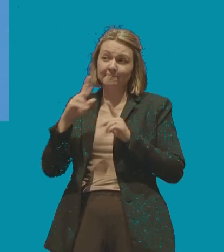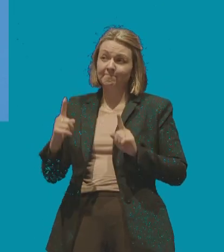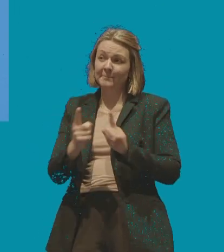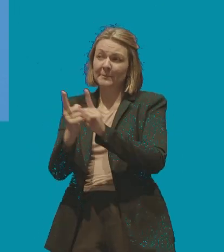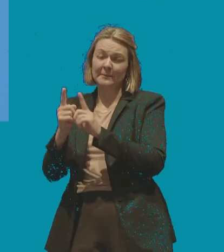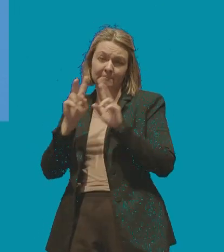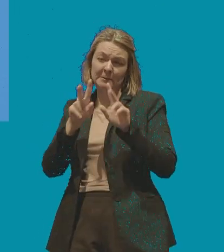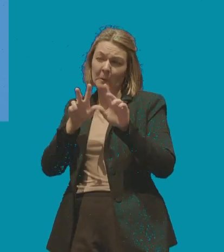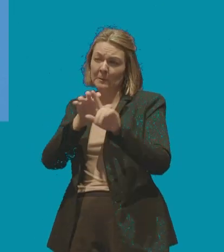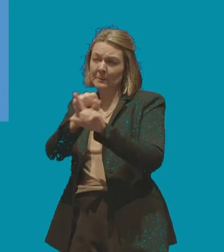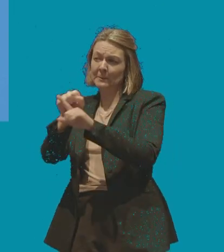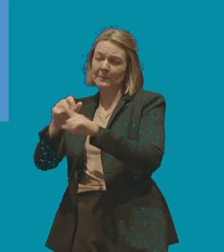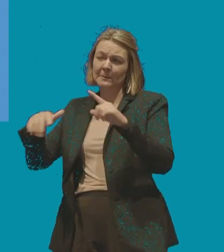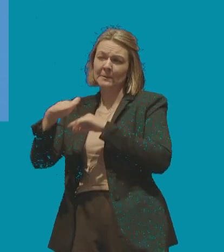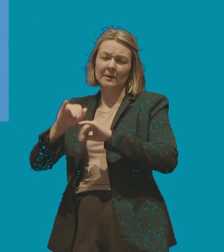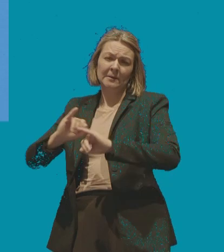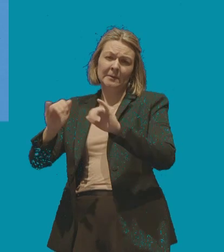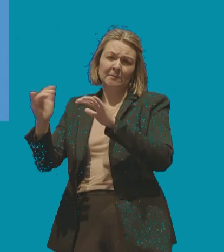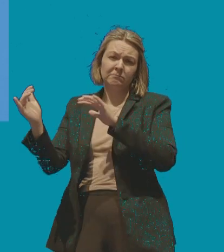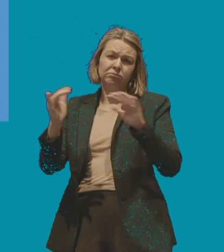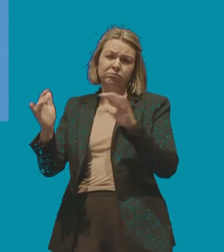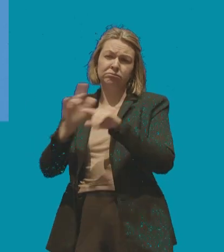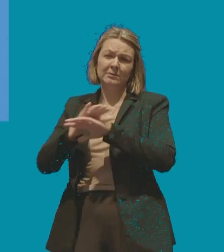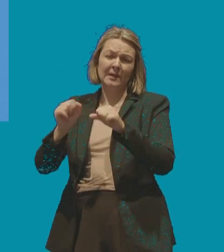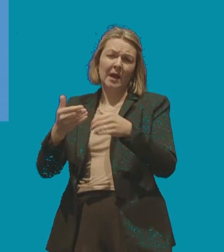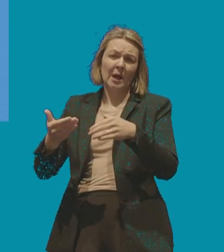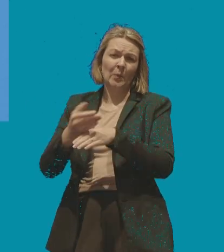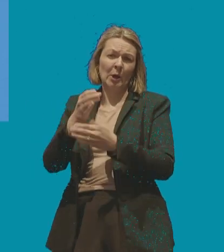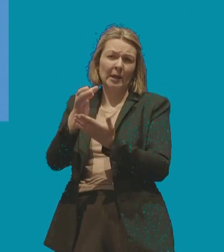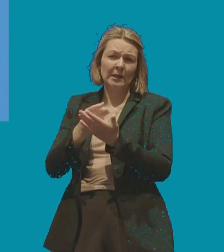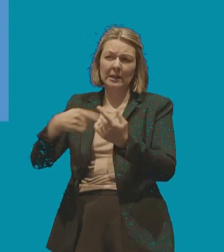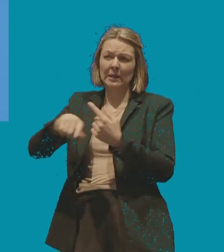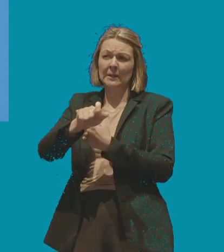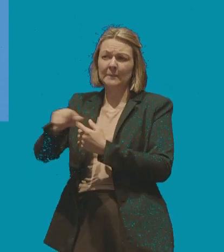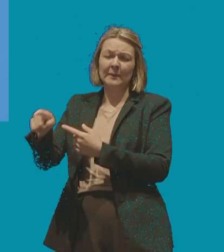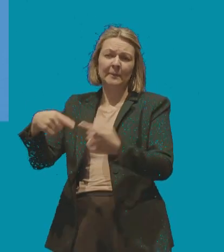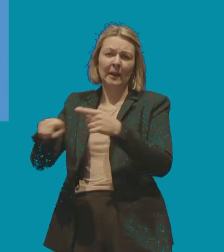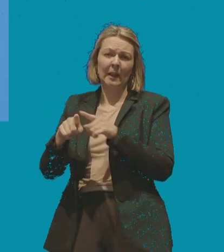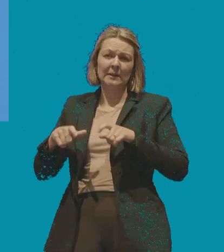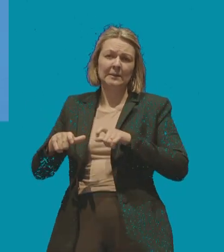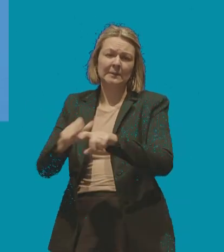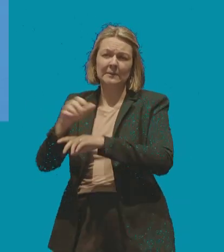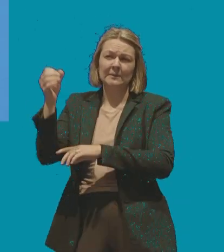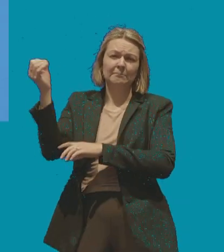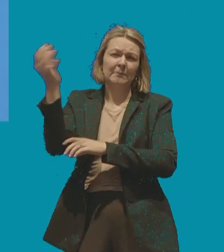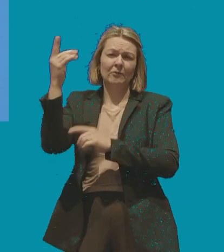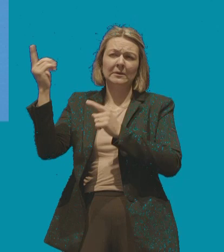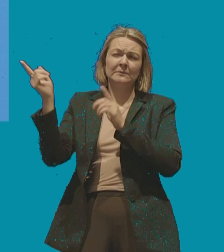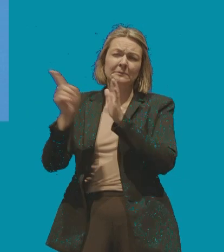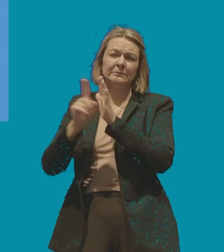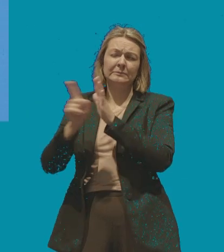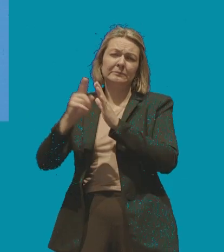terrible situation facing the public there and working people. Surgeons working through air raid sirens, power workers coming under